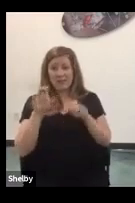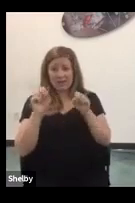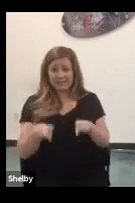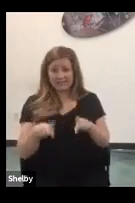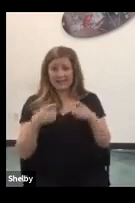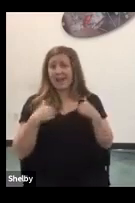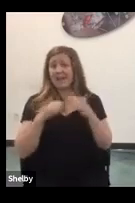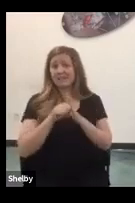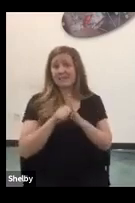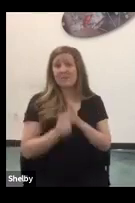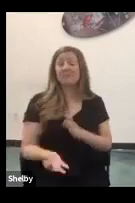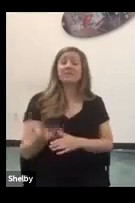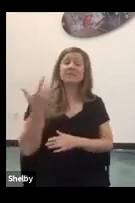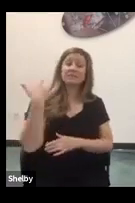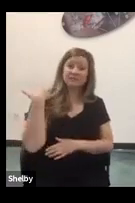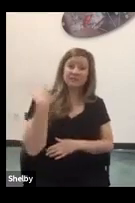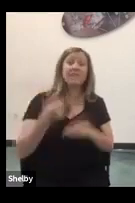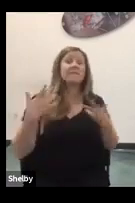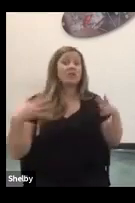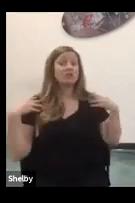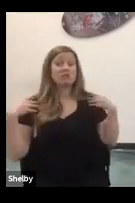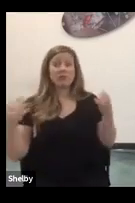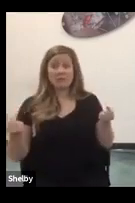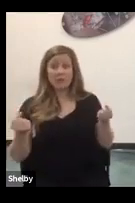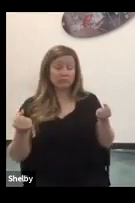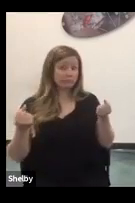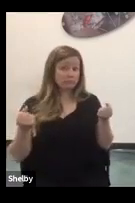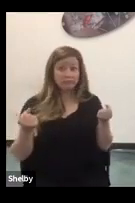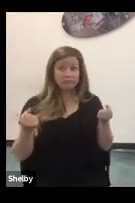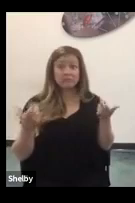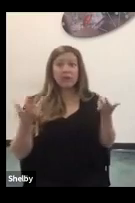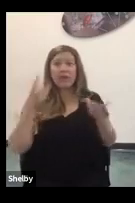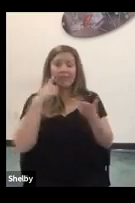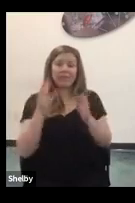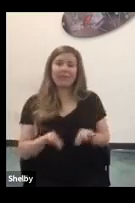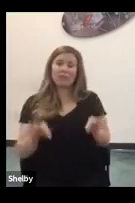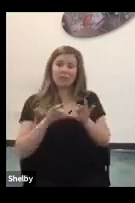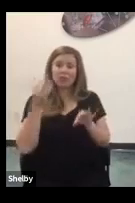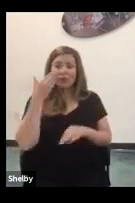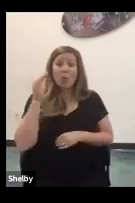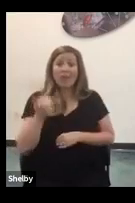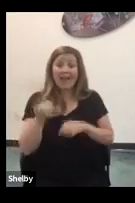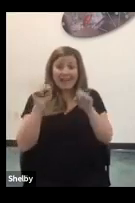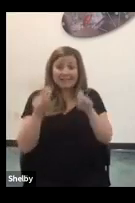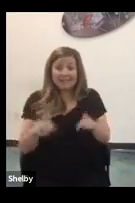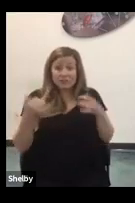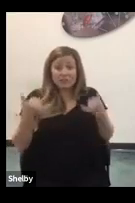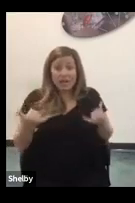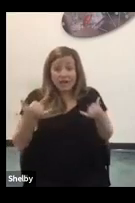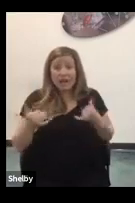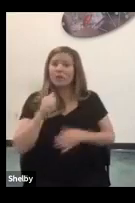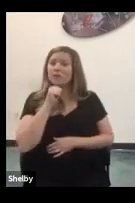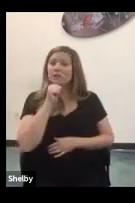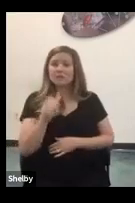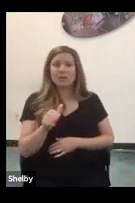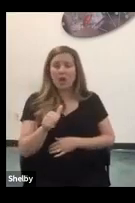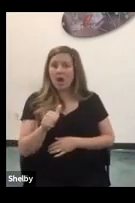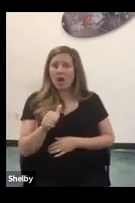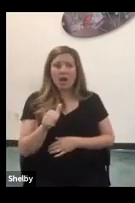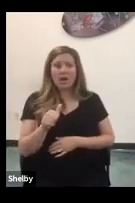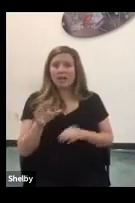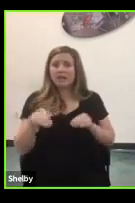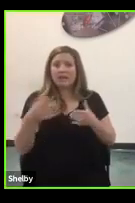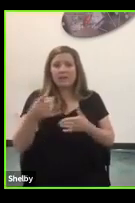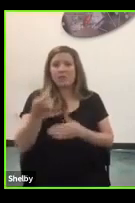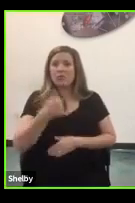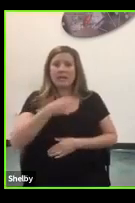months ago. They are recovered from the illness. And so I think it's just important to know that that antibody test right now does not give you any